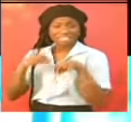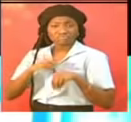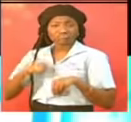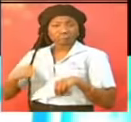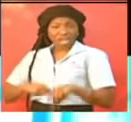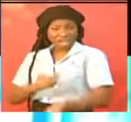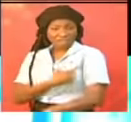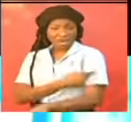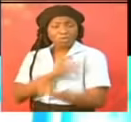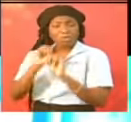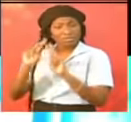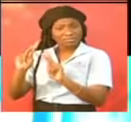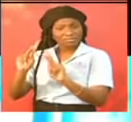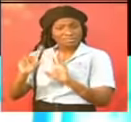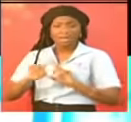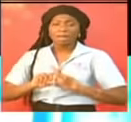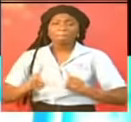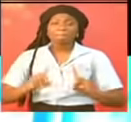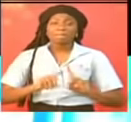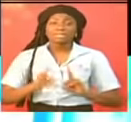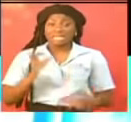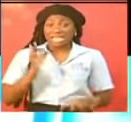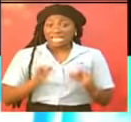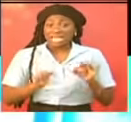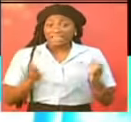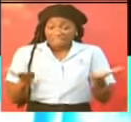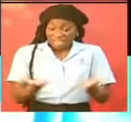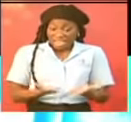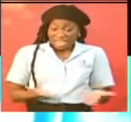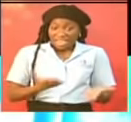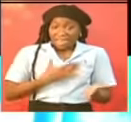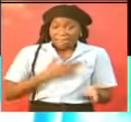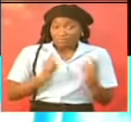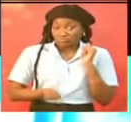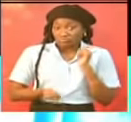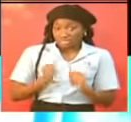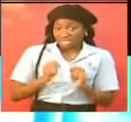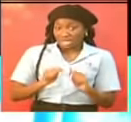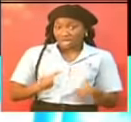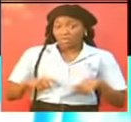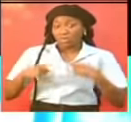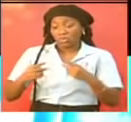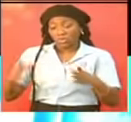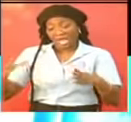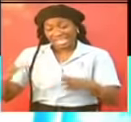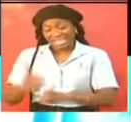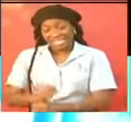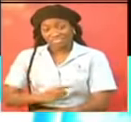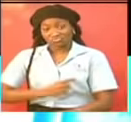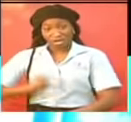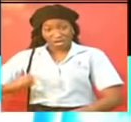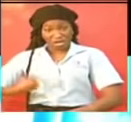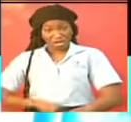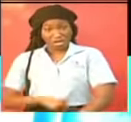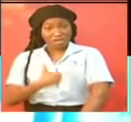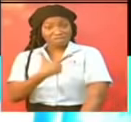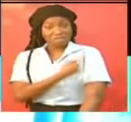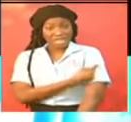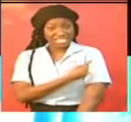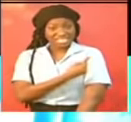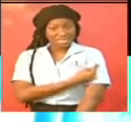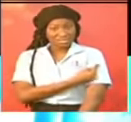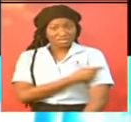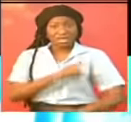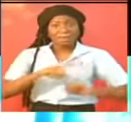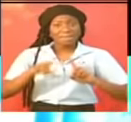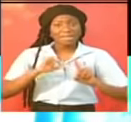what advice would you give to someone from this country who has already been fully vaccinated using Sinopharm and